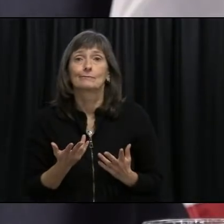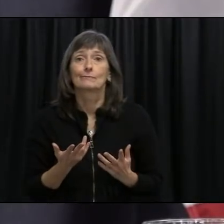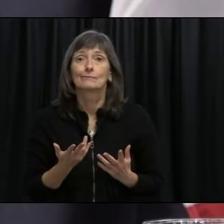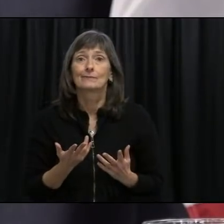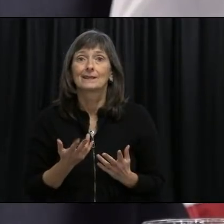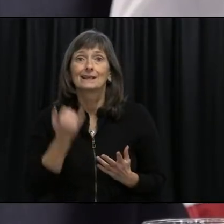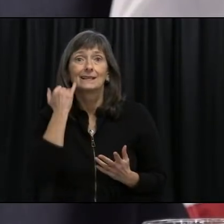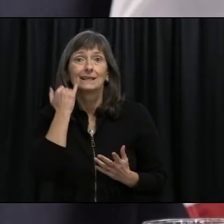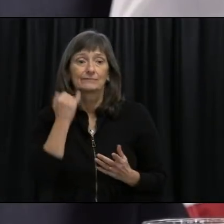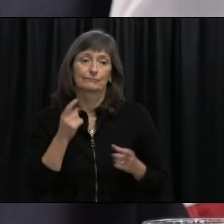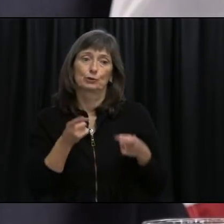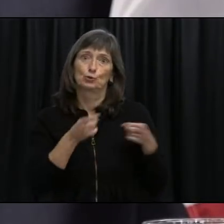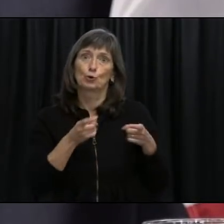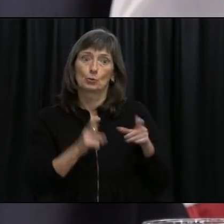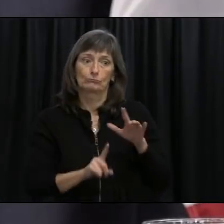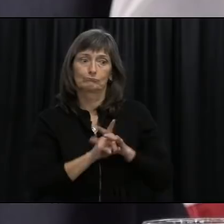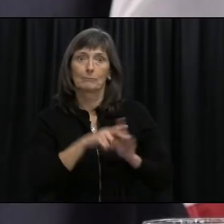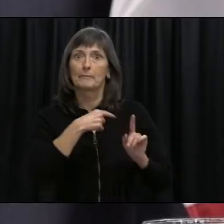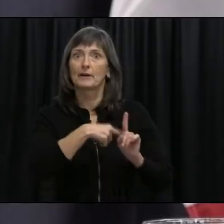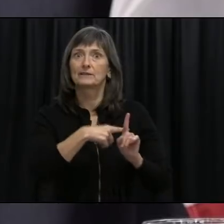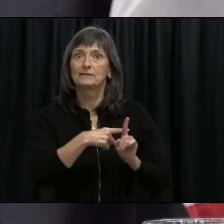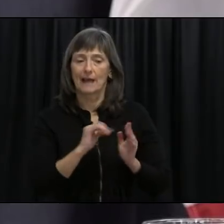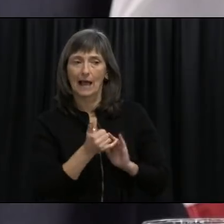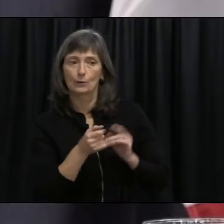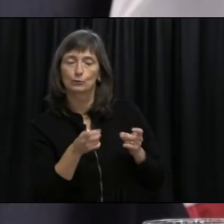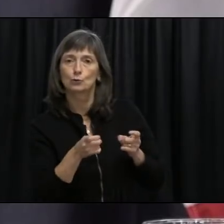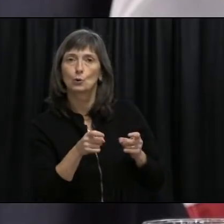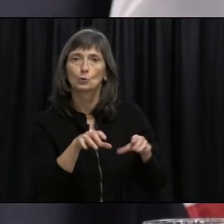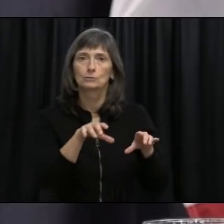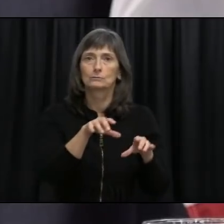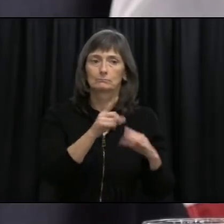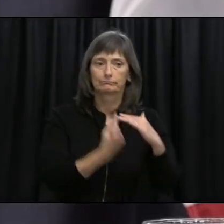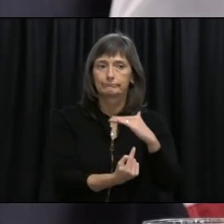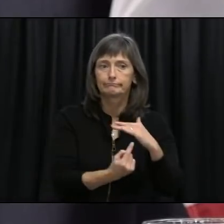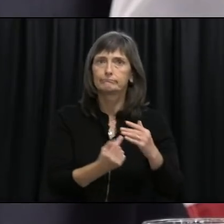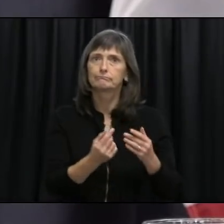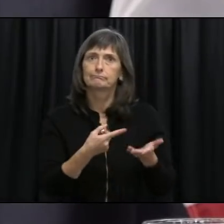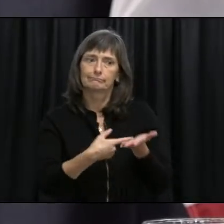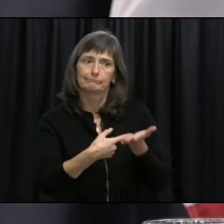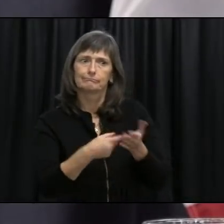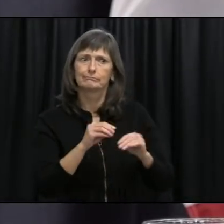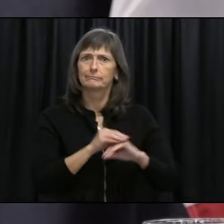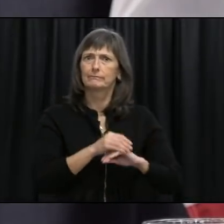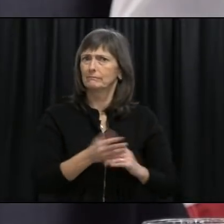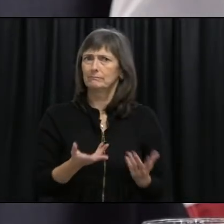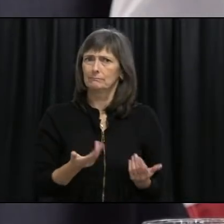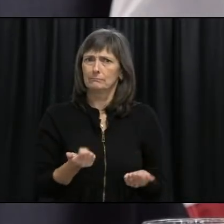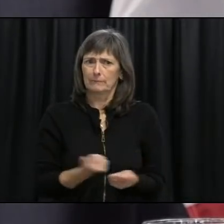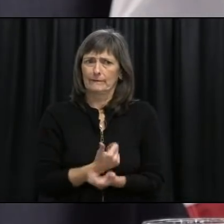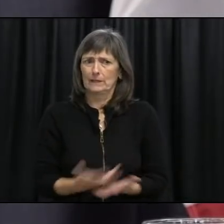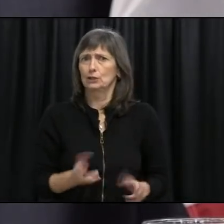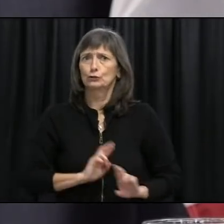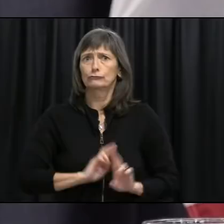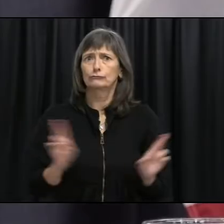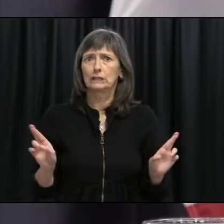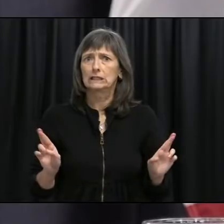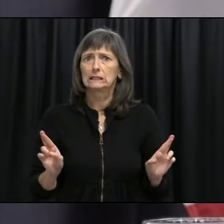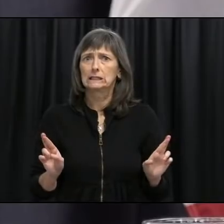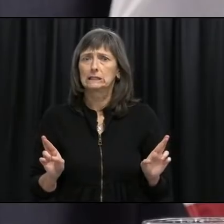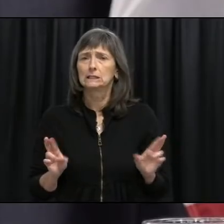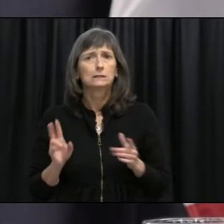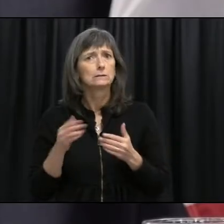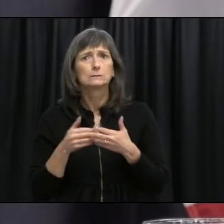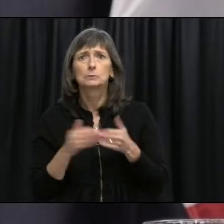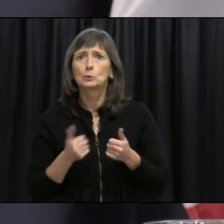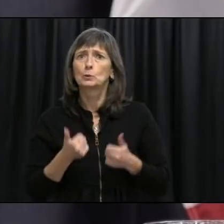infection prevention and control if that was necessary. So we have fairly robust mechanisms in each of the